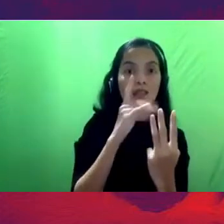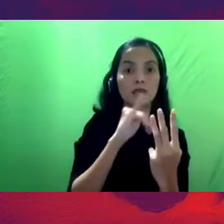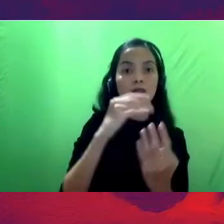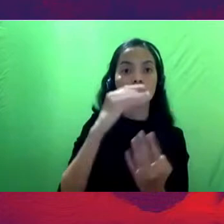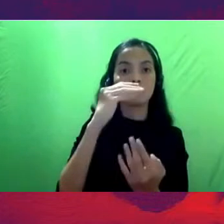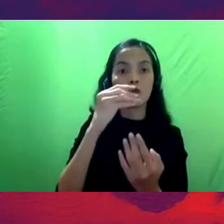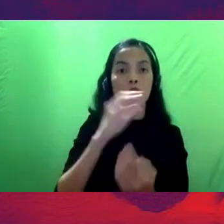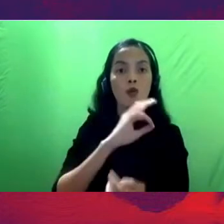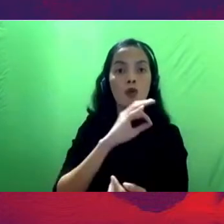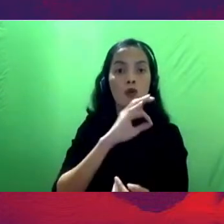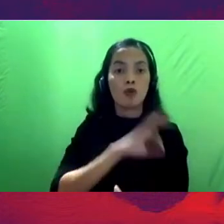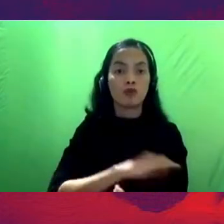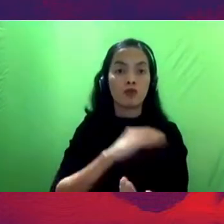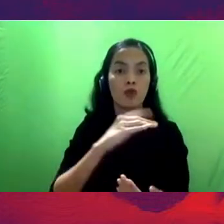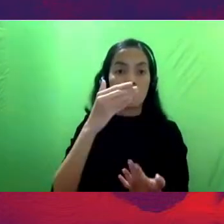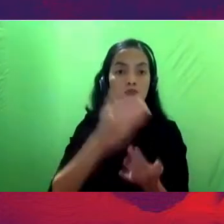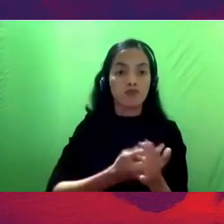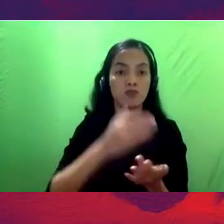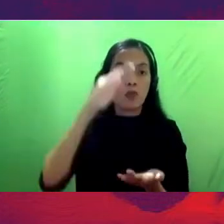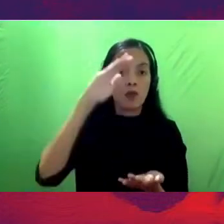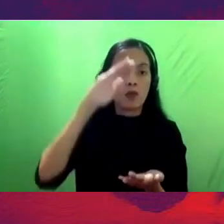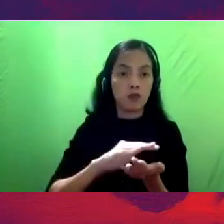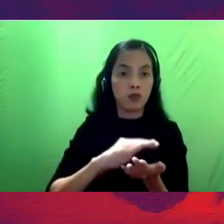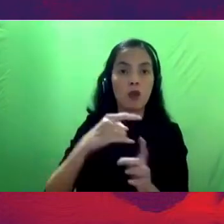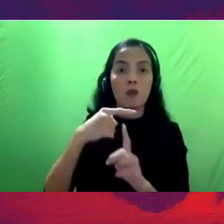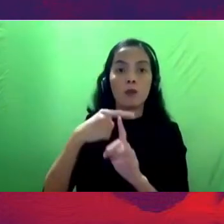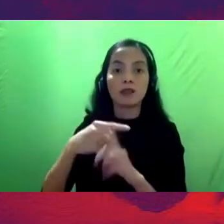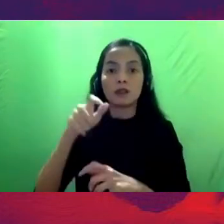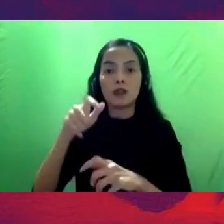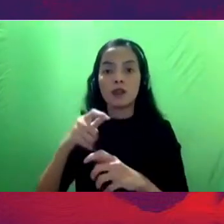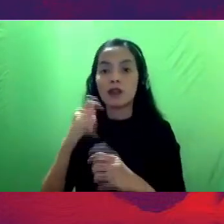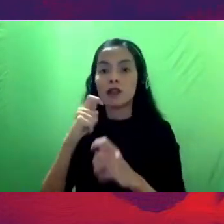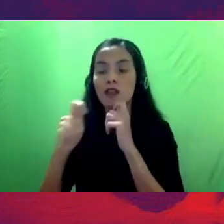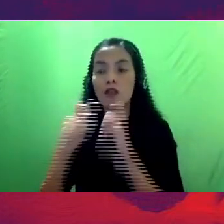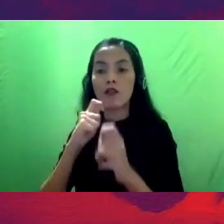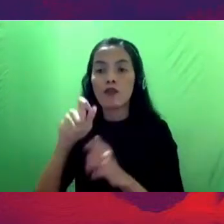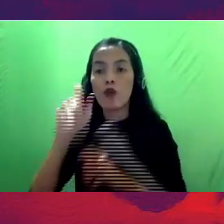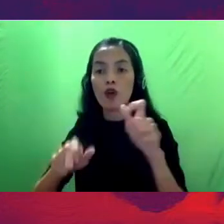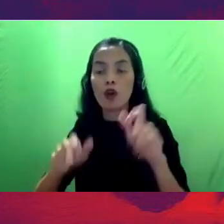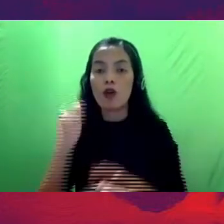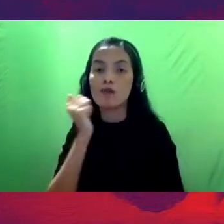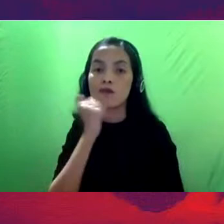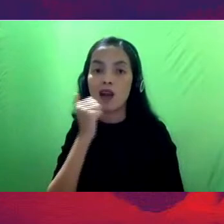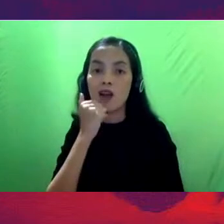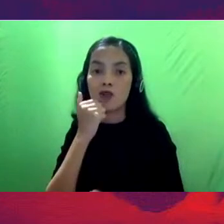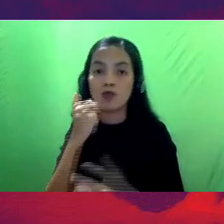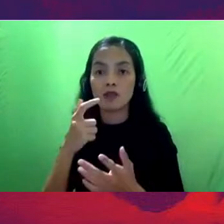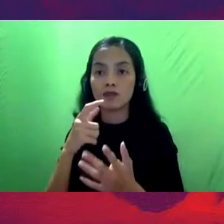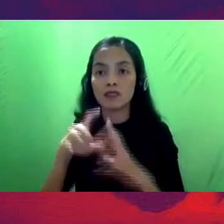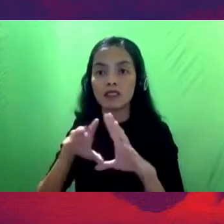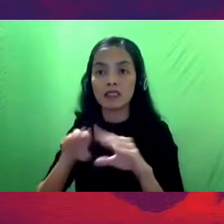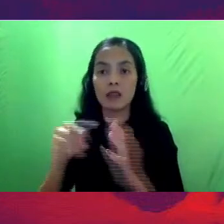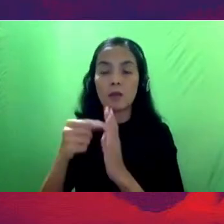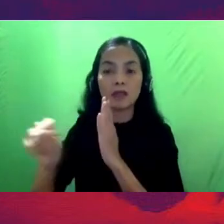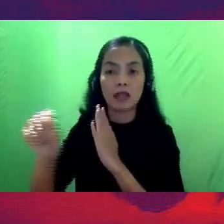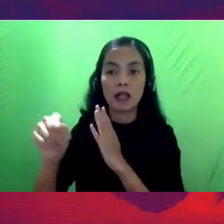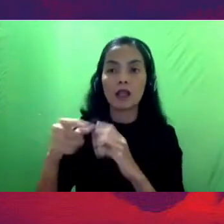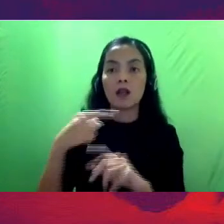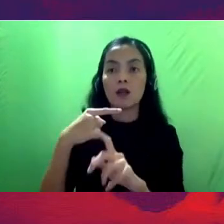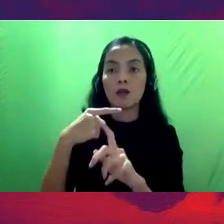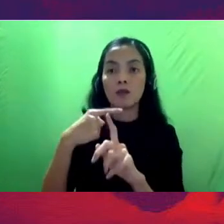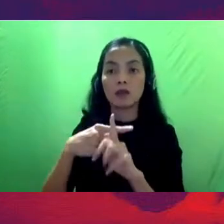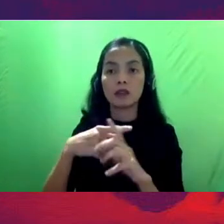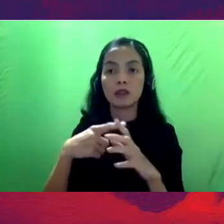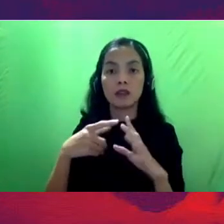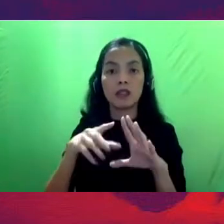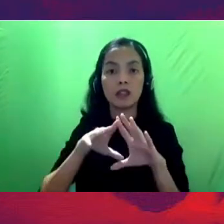jobs and switched to informal jobs from their formal one. because of the pandemic. And we learned